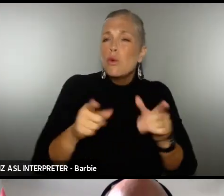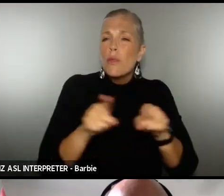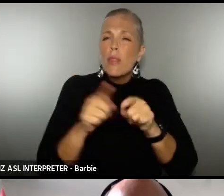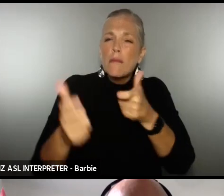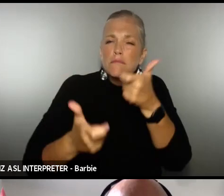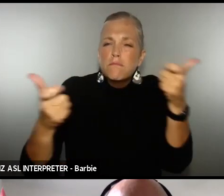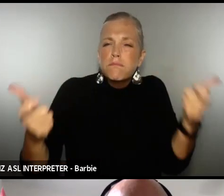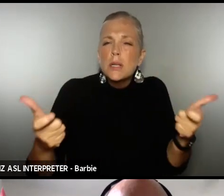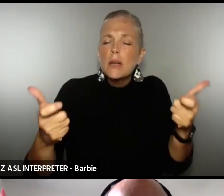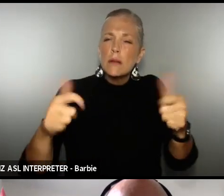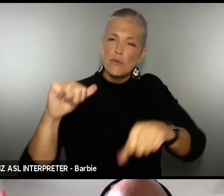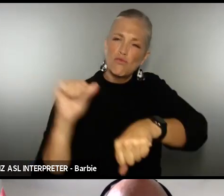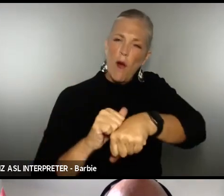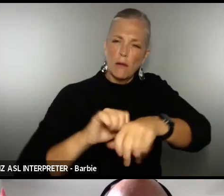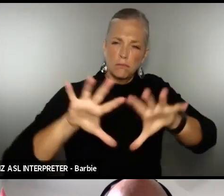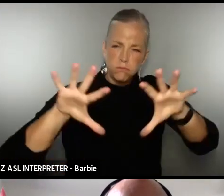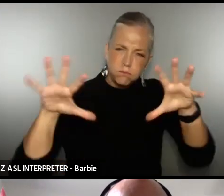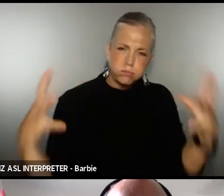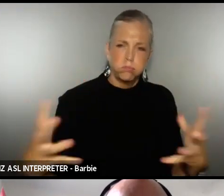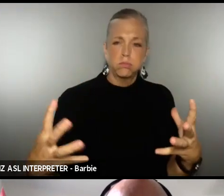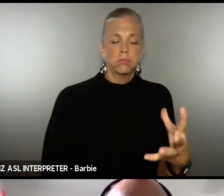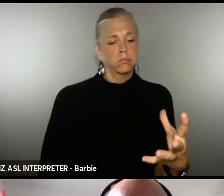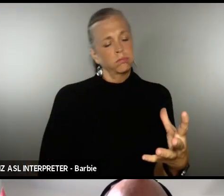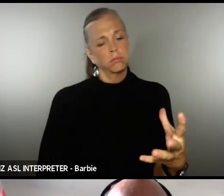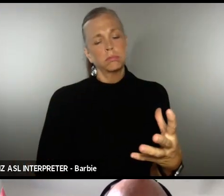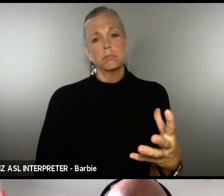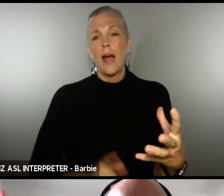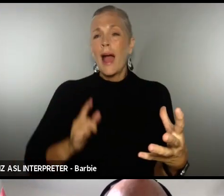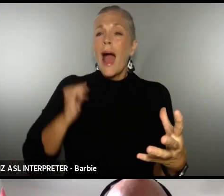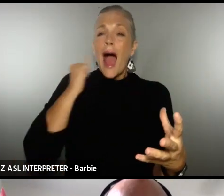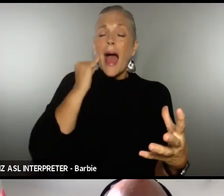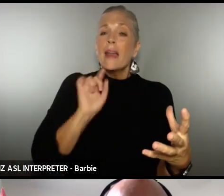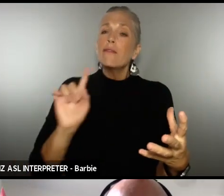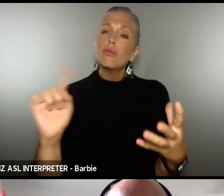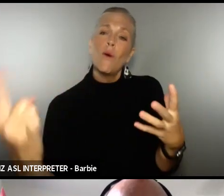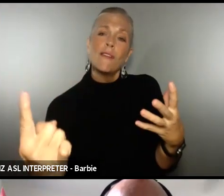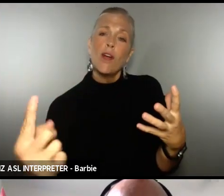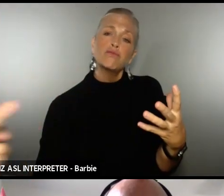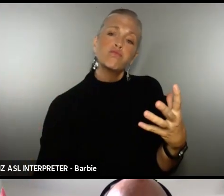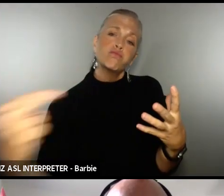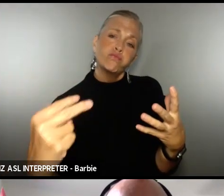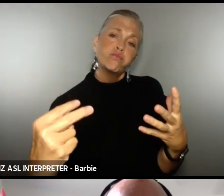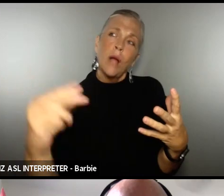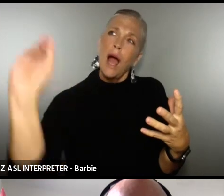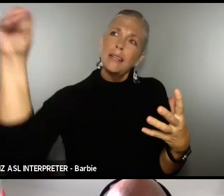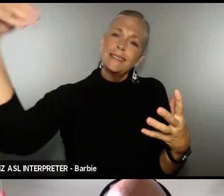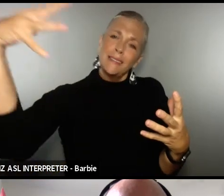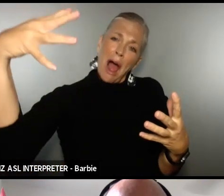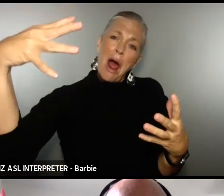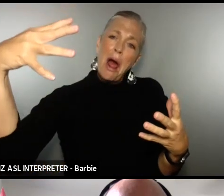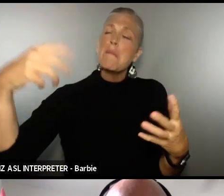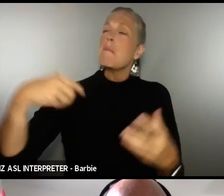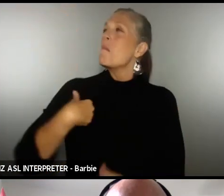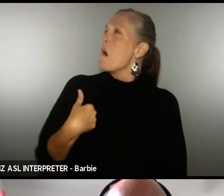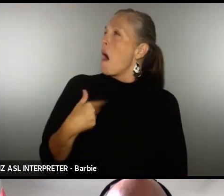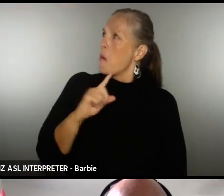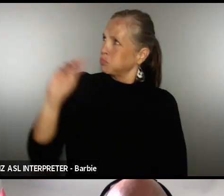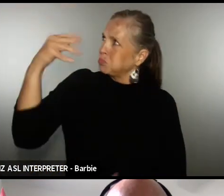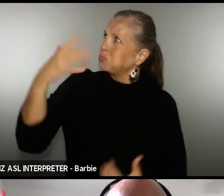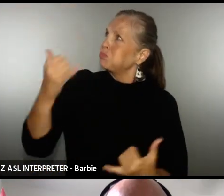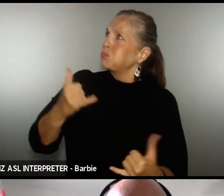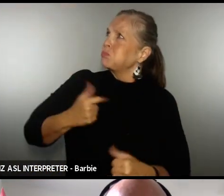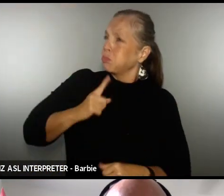rock. And if you're on one side of it, you could say it's sunny, and that's absolutely true. But if you're on the other side of the rock and